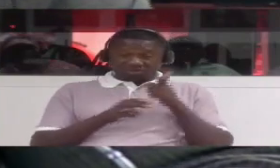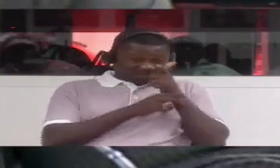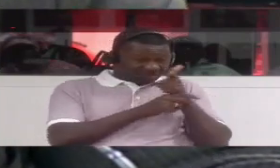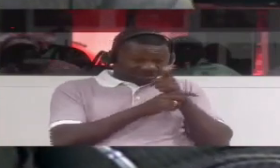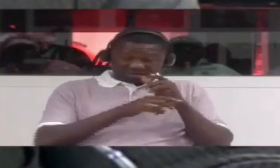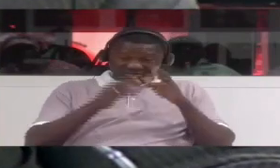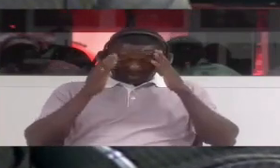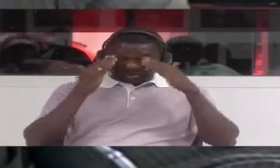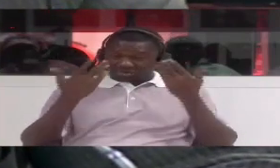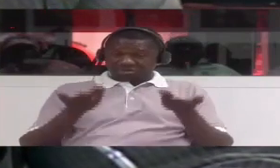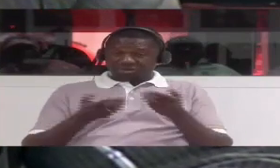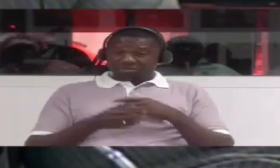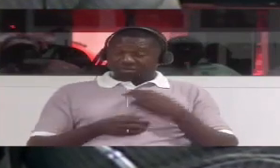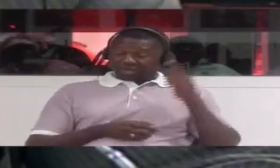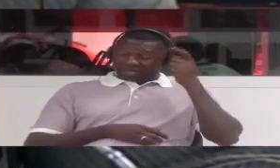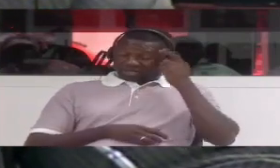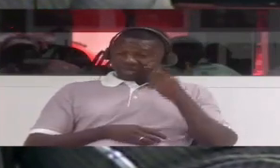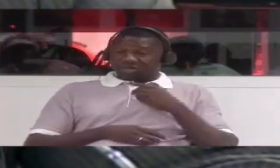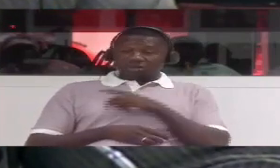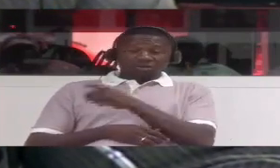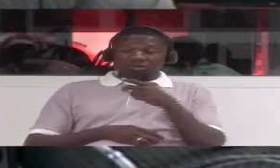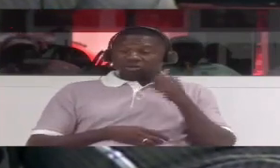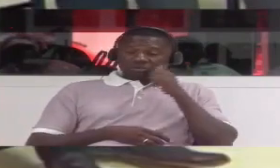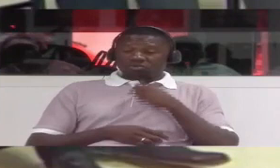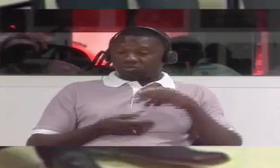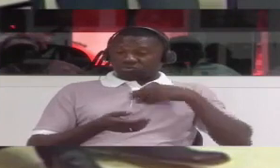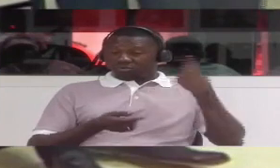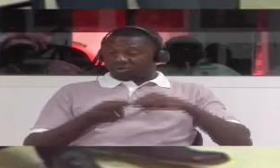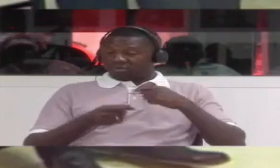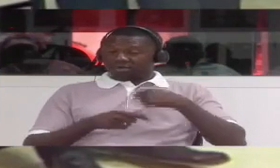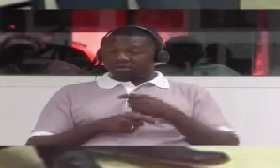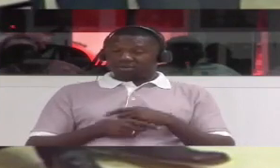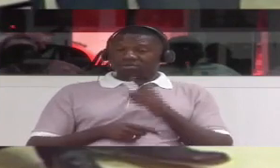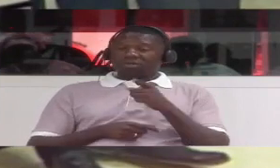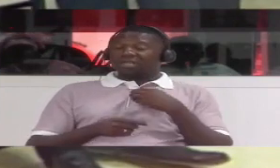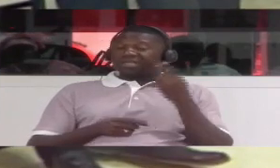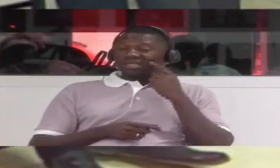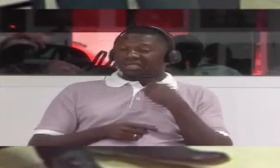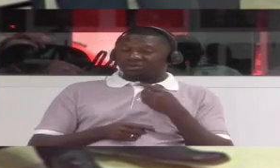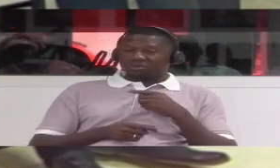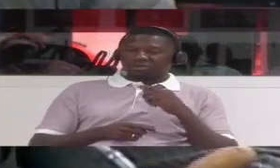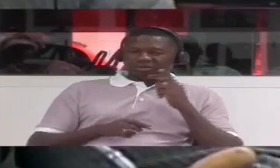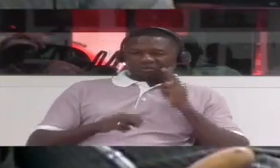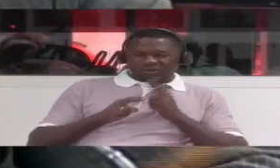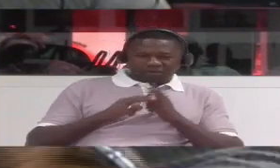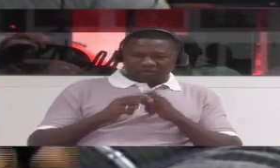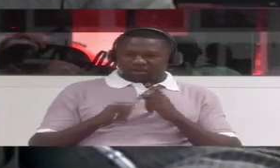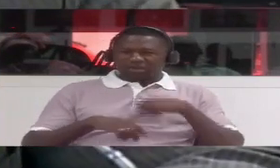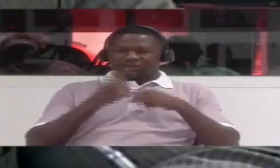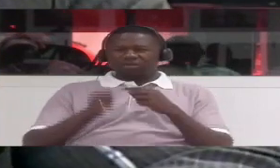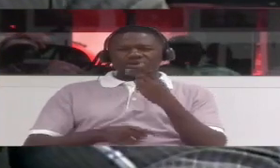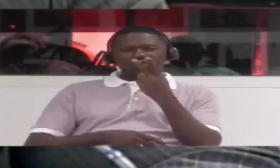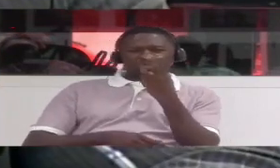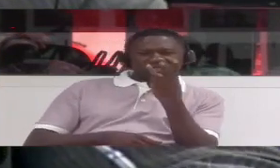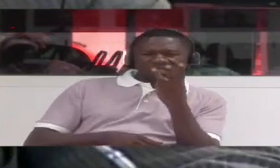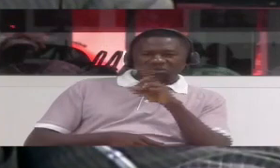there. I thought that those were going to be used on me, but they didn't do that. In fact, they seemed to be in a hurry that day, because after two or three